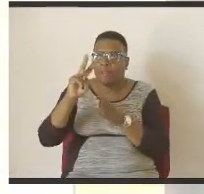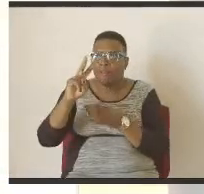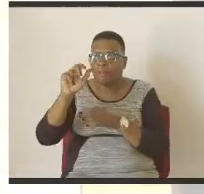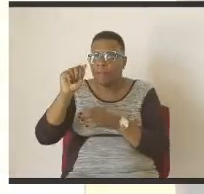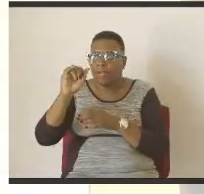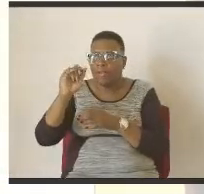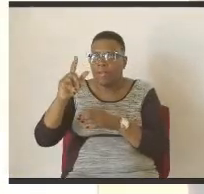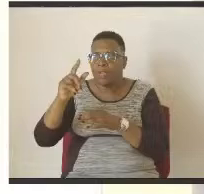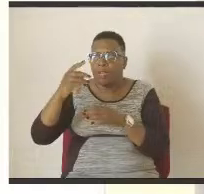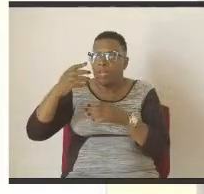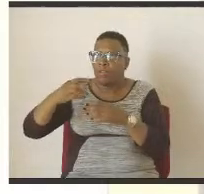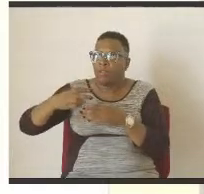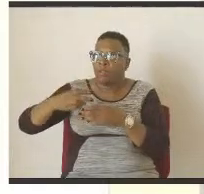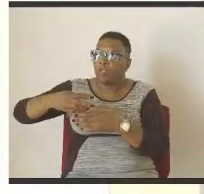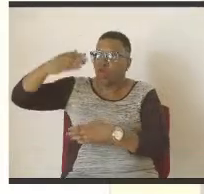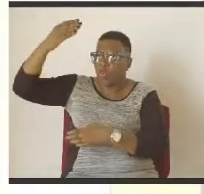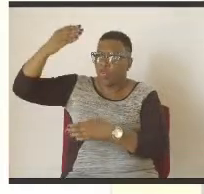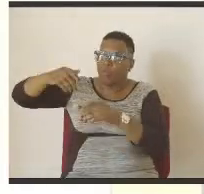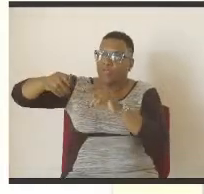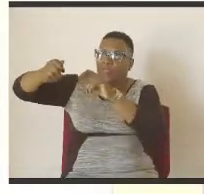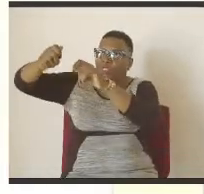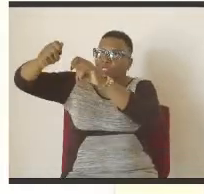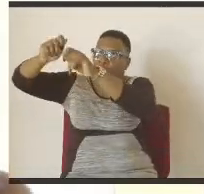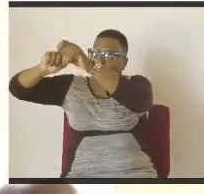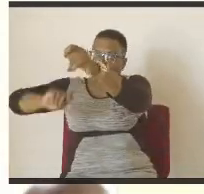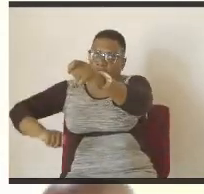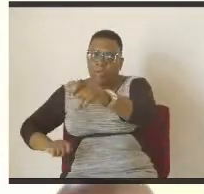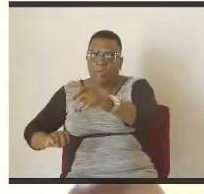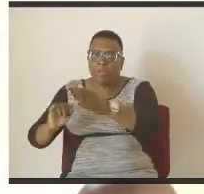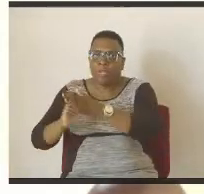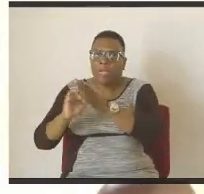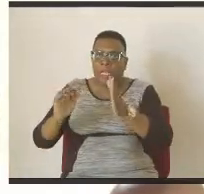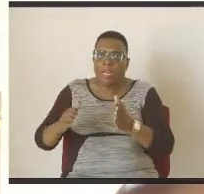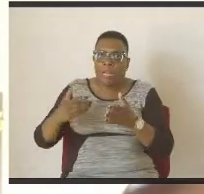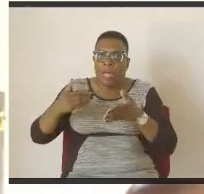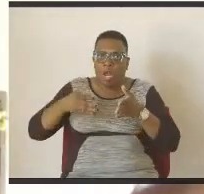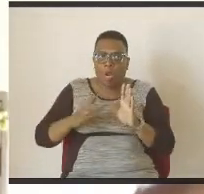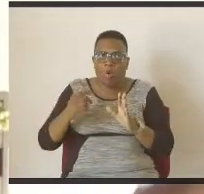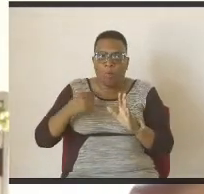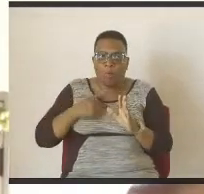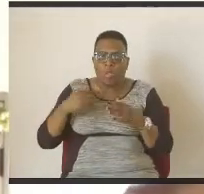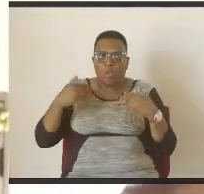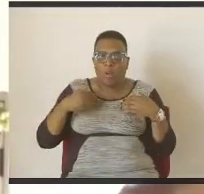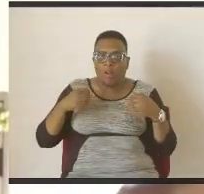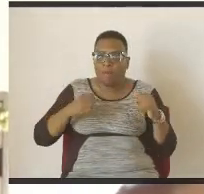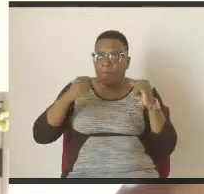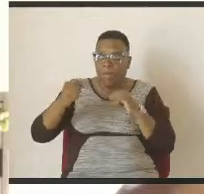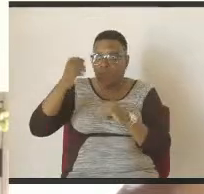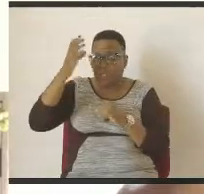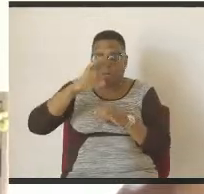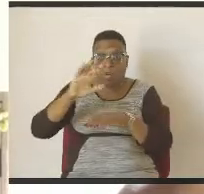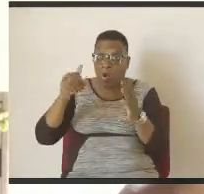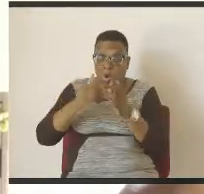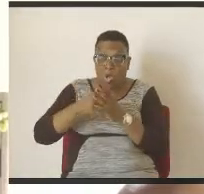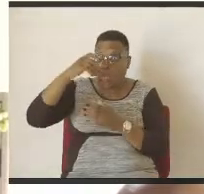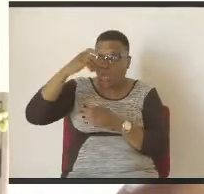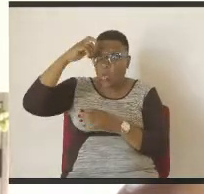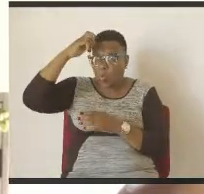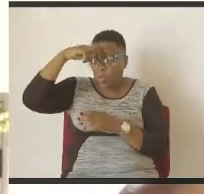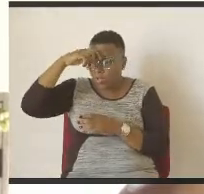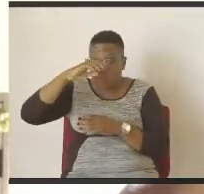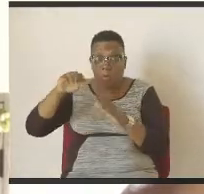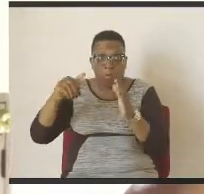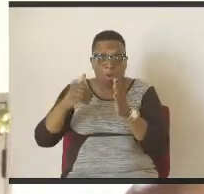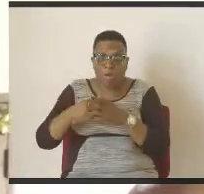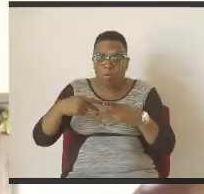this time. That gave me access to a mighty God. All the wisdom, all the provisions, all the